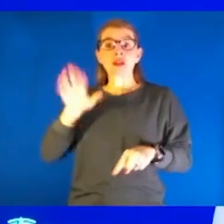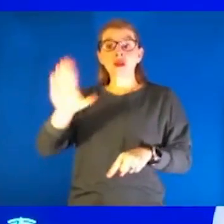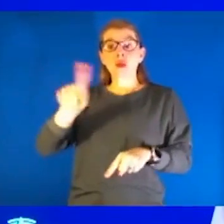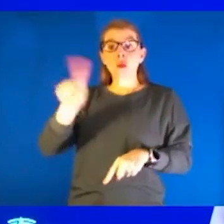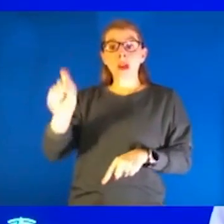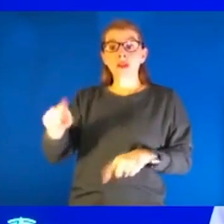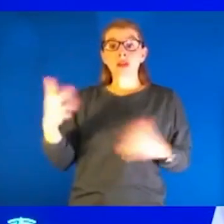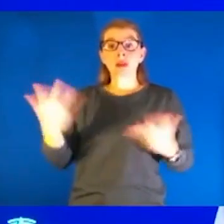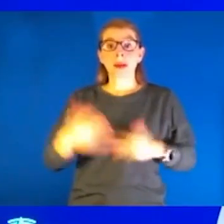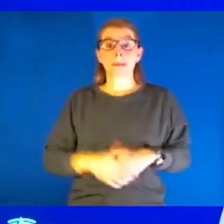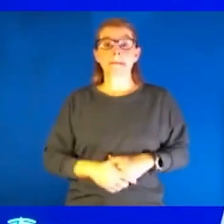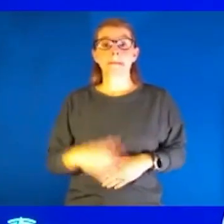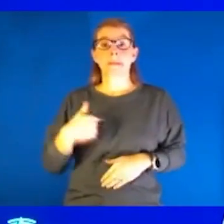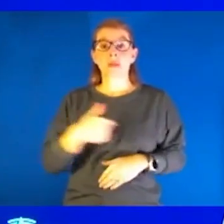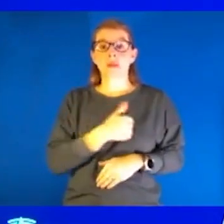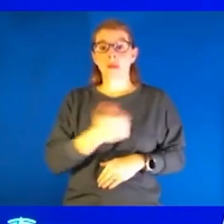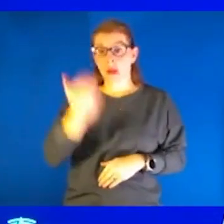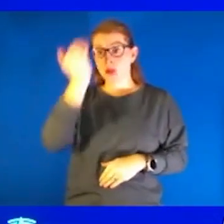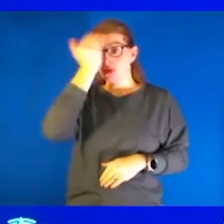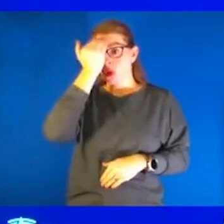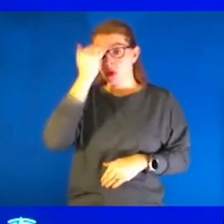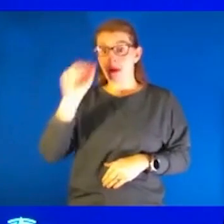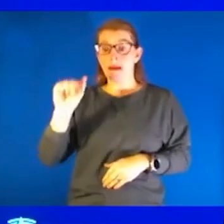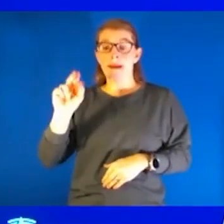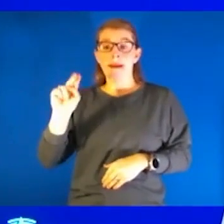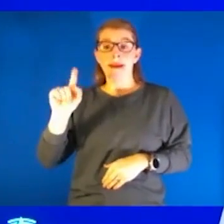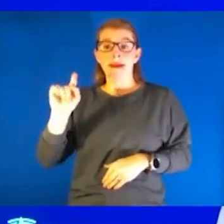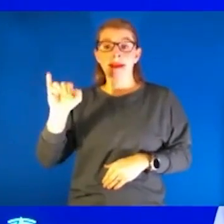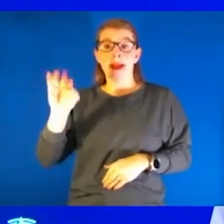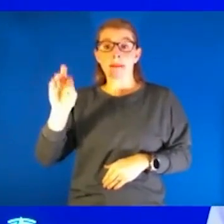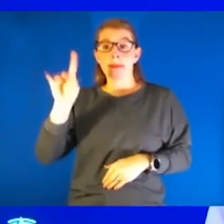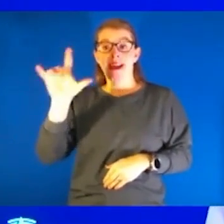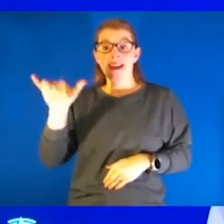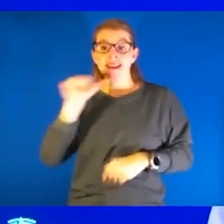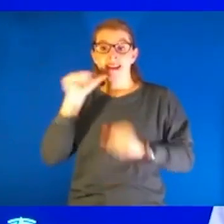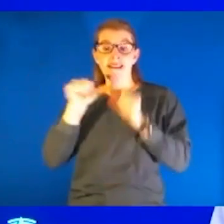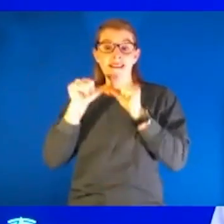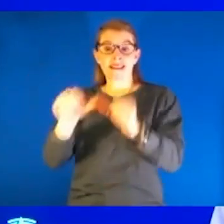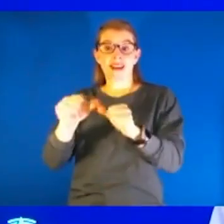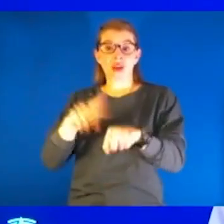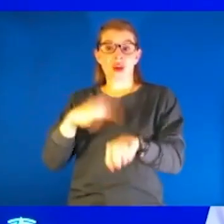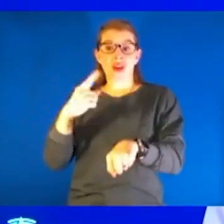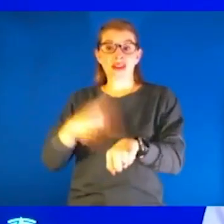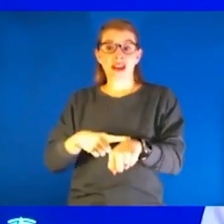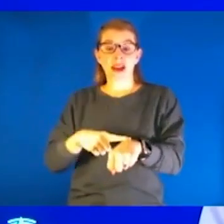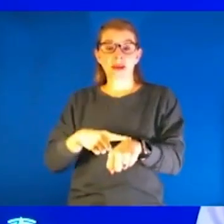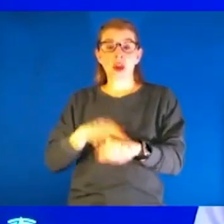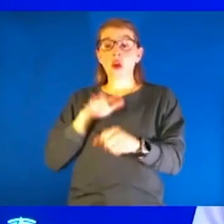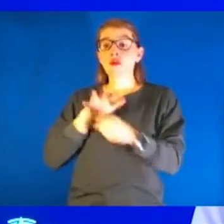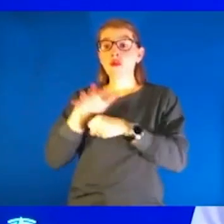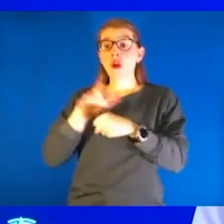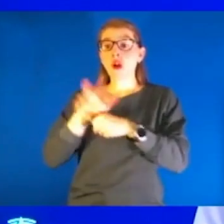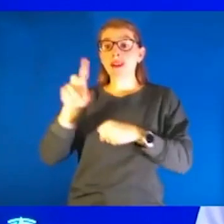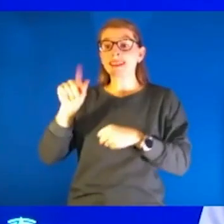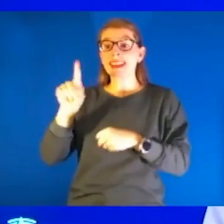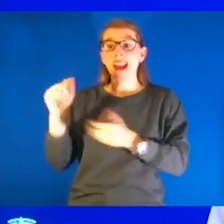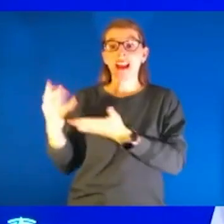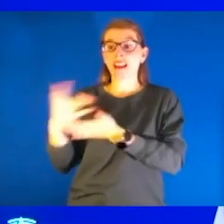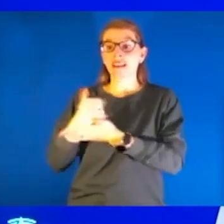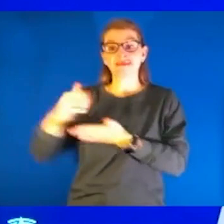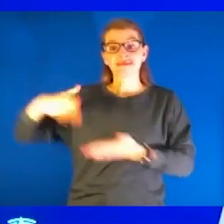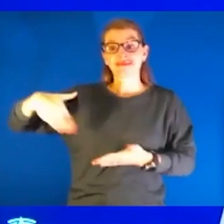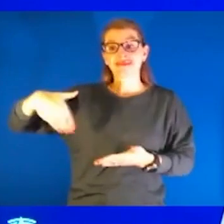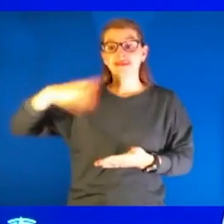we know that the antibodies probably wouldn't last a long time. We don't have full data yet. We know that Regeneron